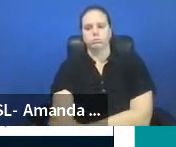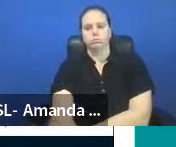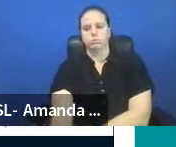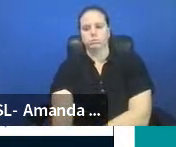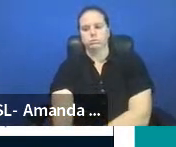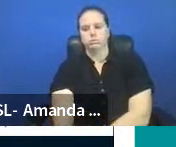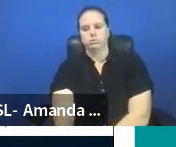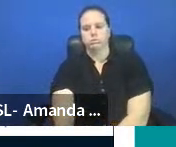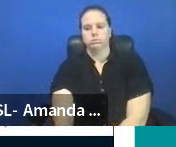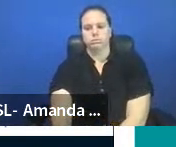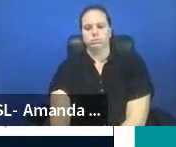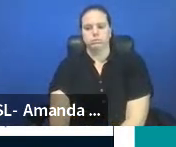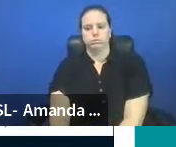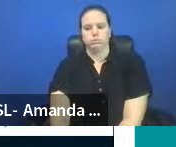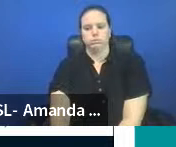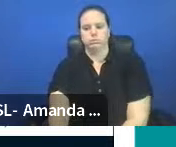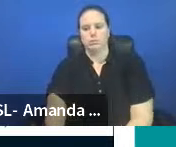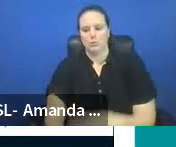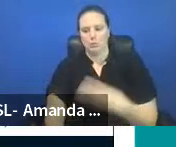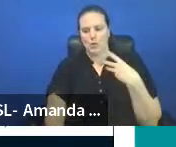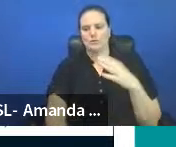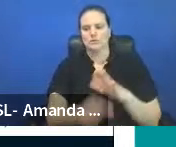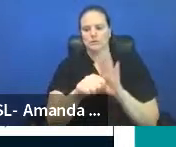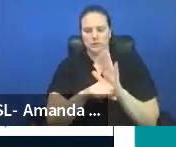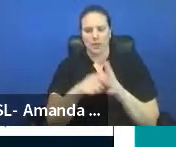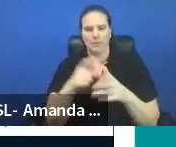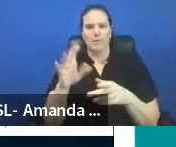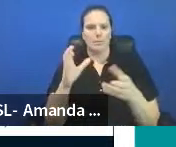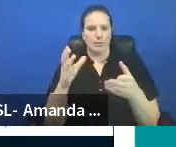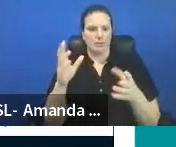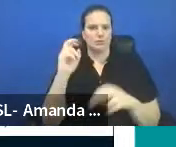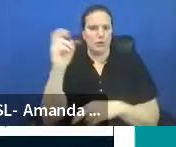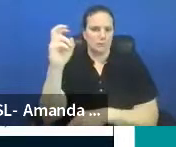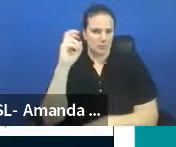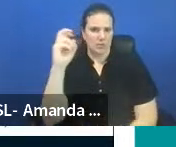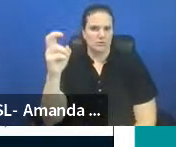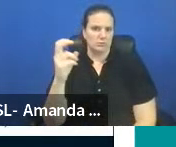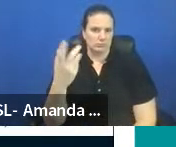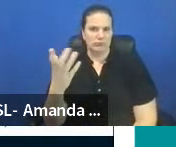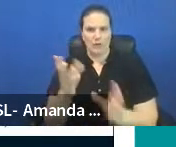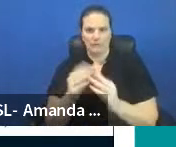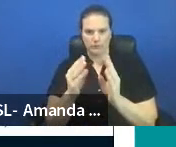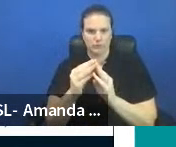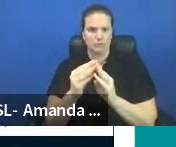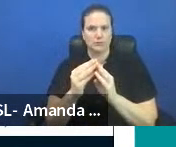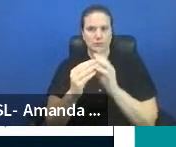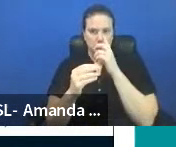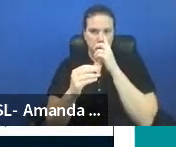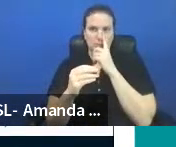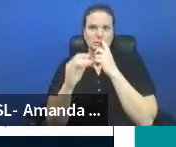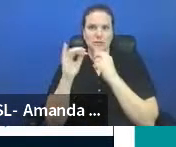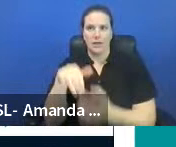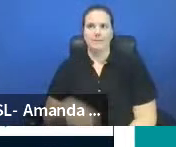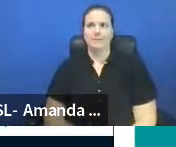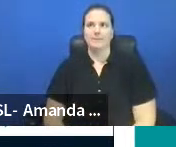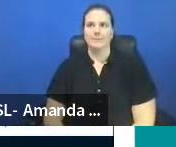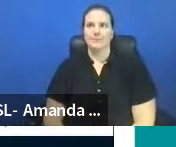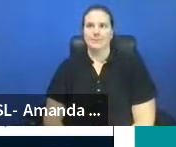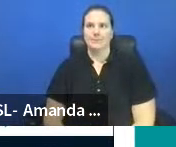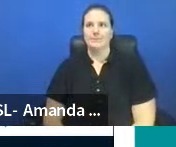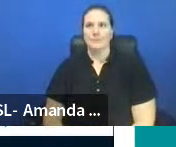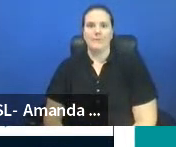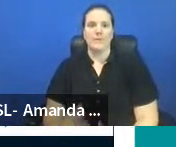We had the Washington State Public Transportation Conference, who was